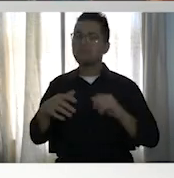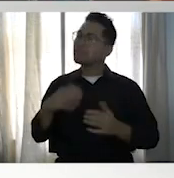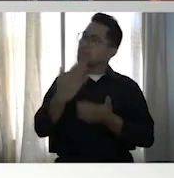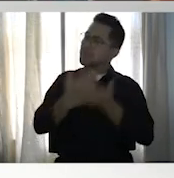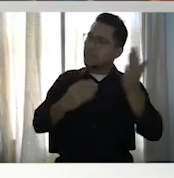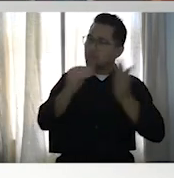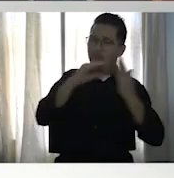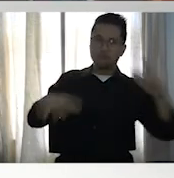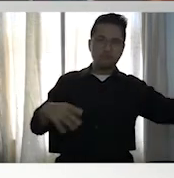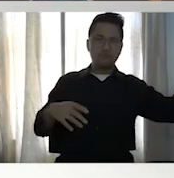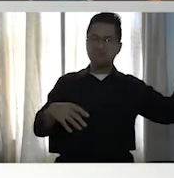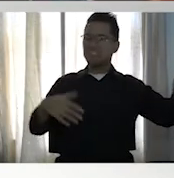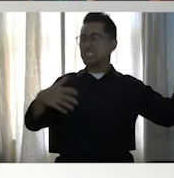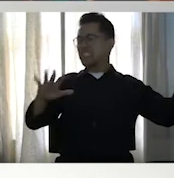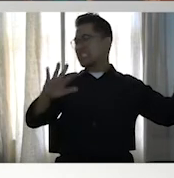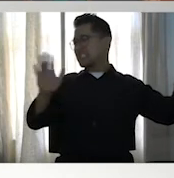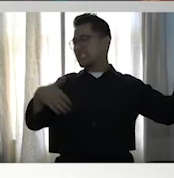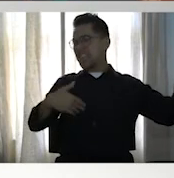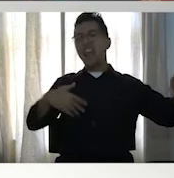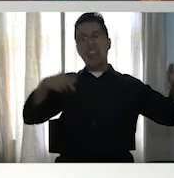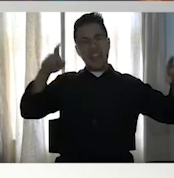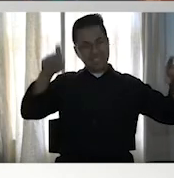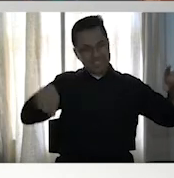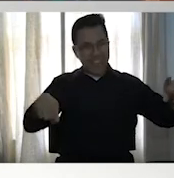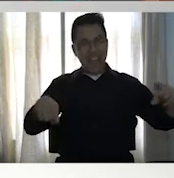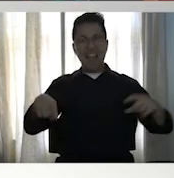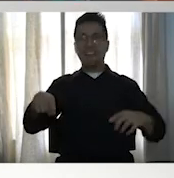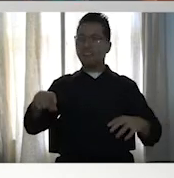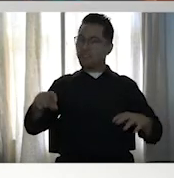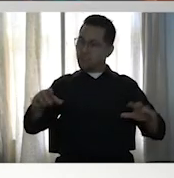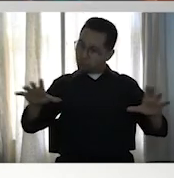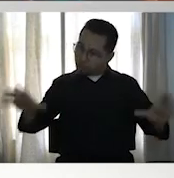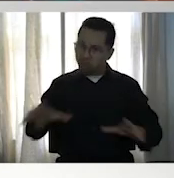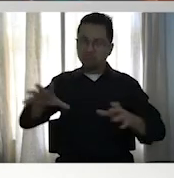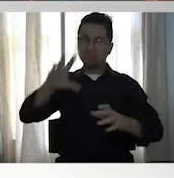students, they had to get their hands dirty. Okay.